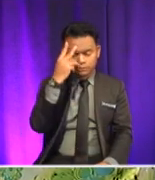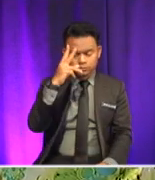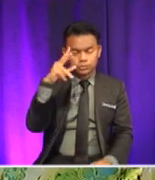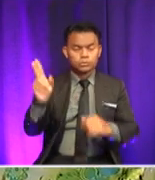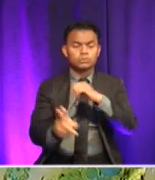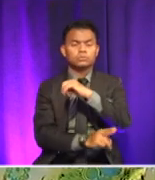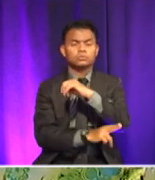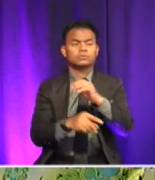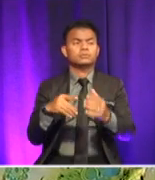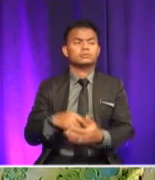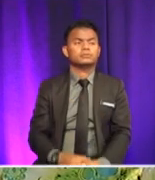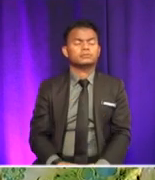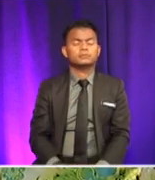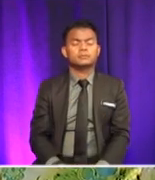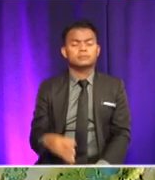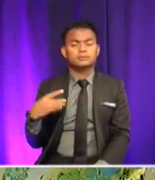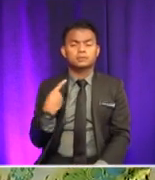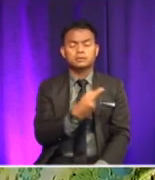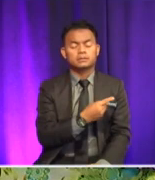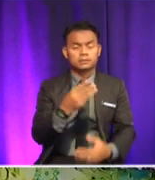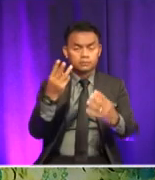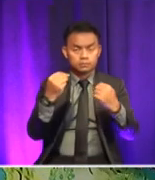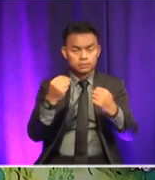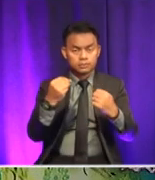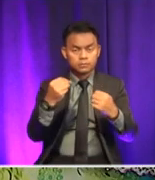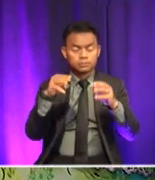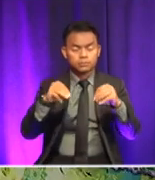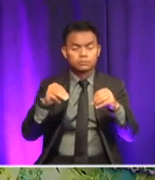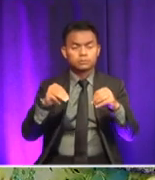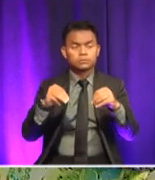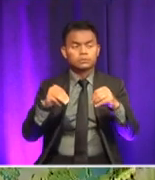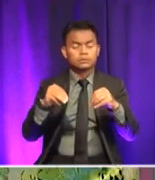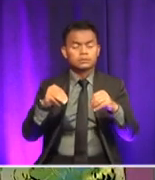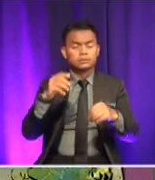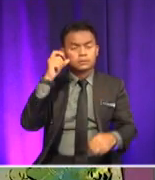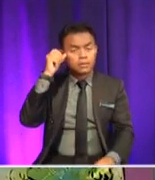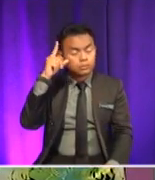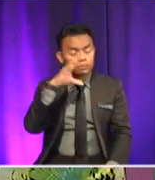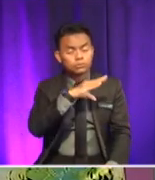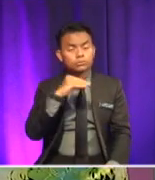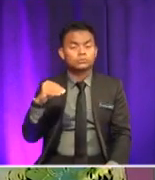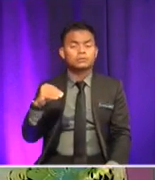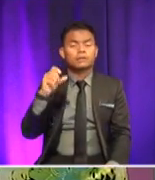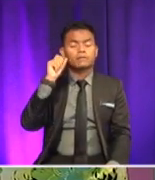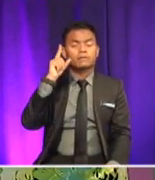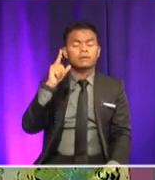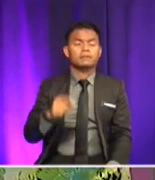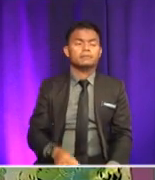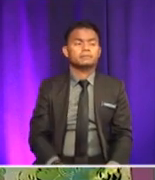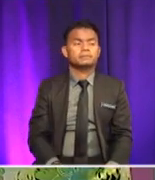we want students to use this kind of words. Why did